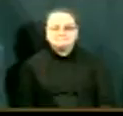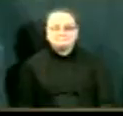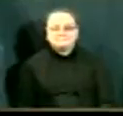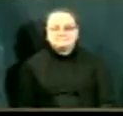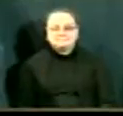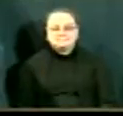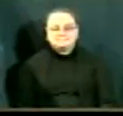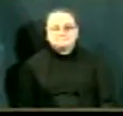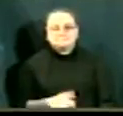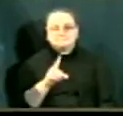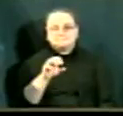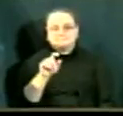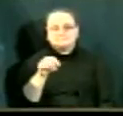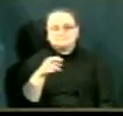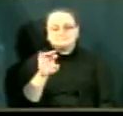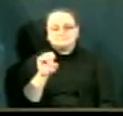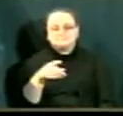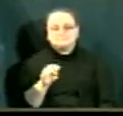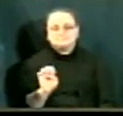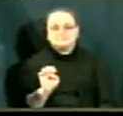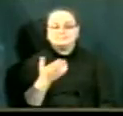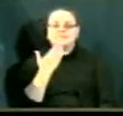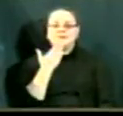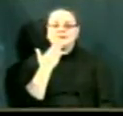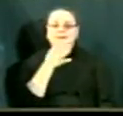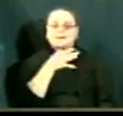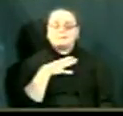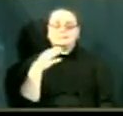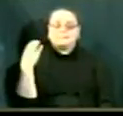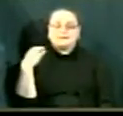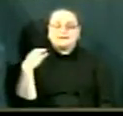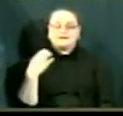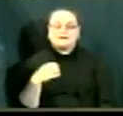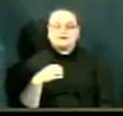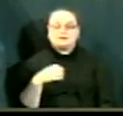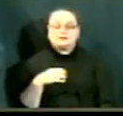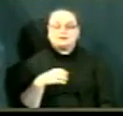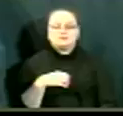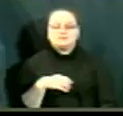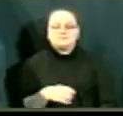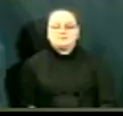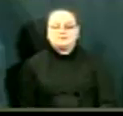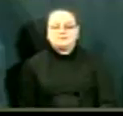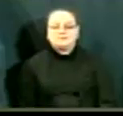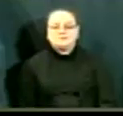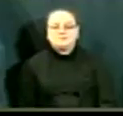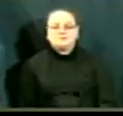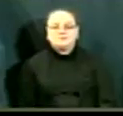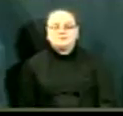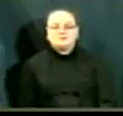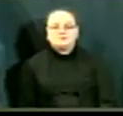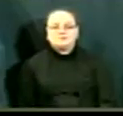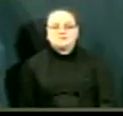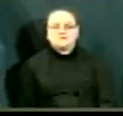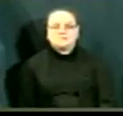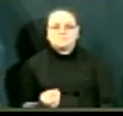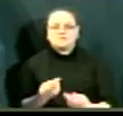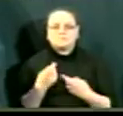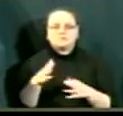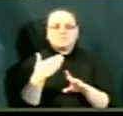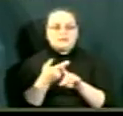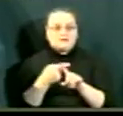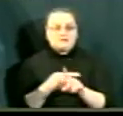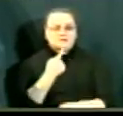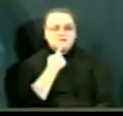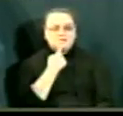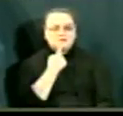you. Dethridge. Oh, thank you, Madam Chair. So let me get this clear, Tony. So move the resolution to next month, is that what you're